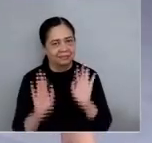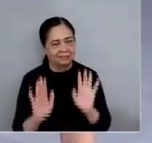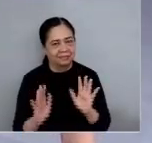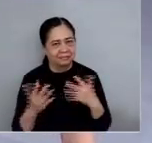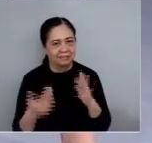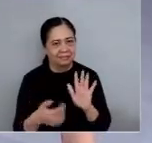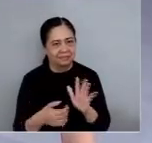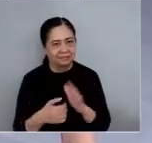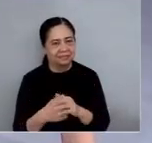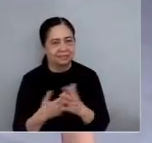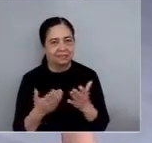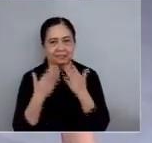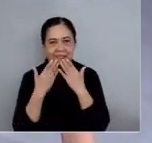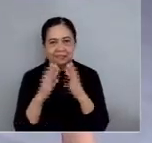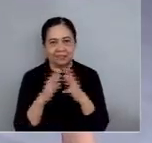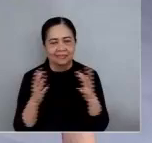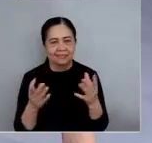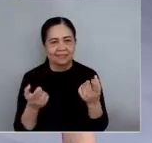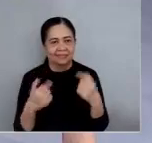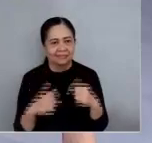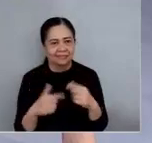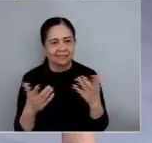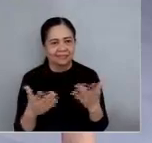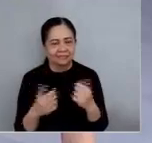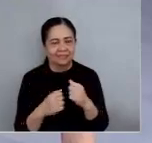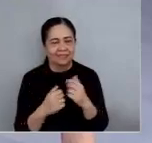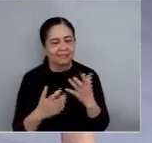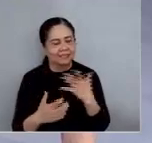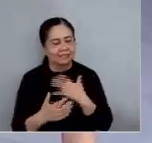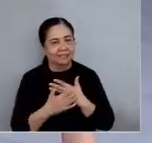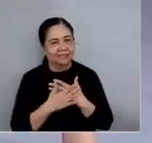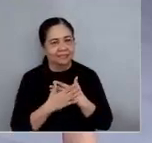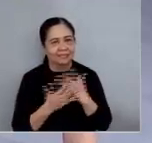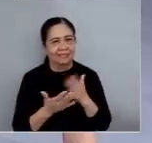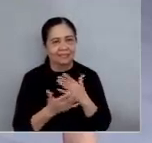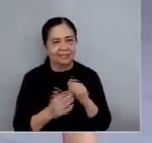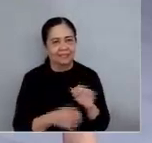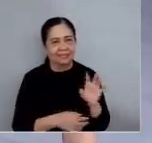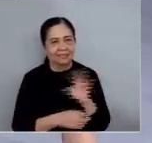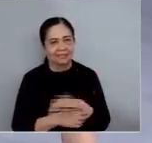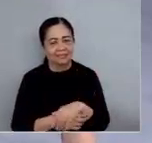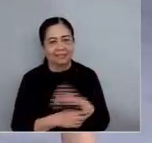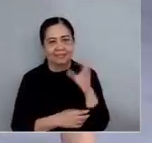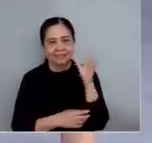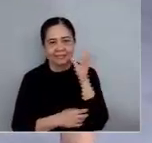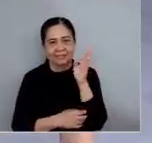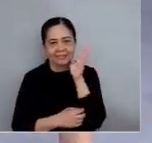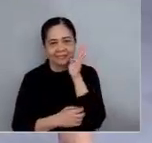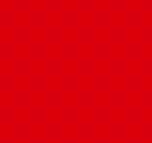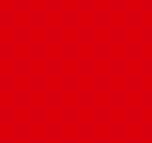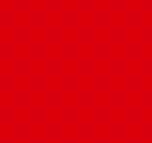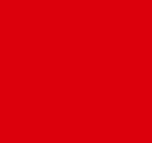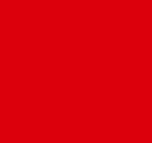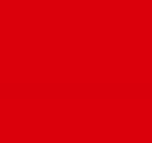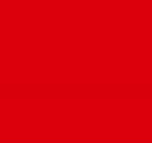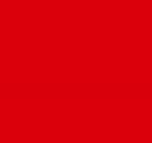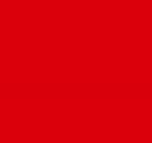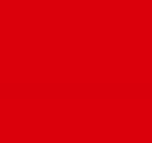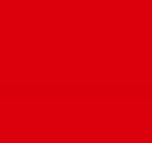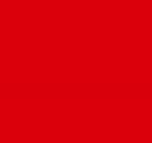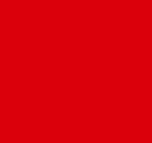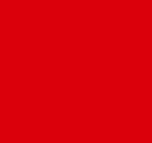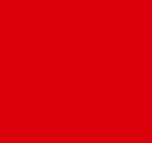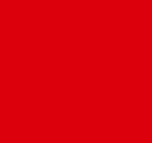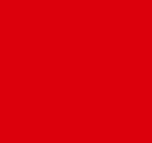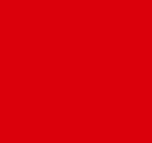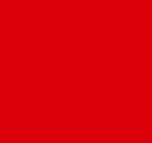on going. Maraming salamat sa nakakakalmang awitin ngayong umaga. Mga kapatid, Clara Benin! Clara Benin! Thank you! Mga